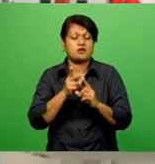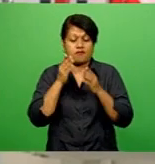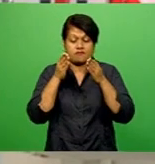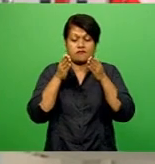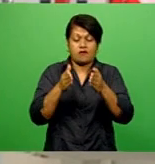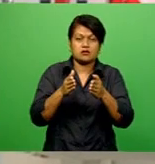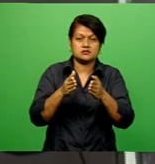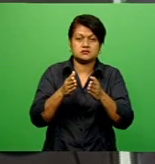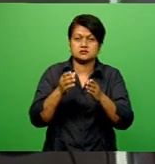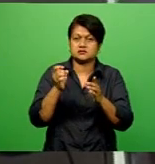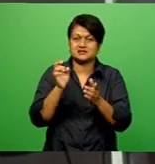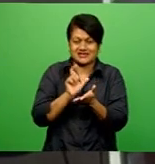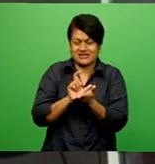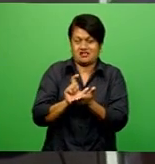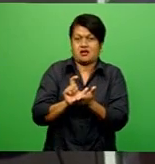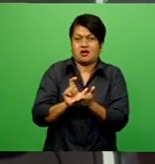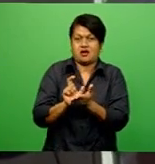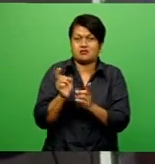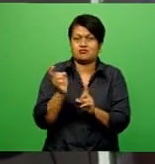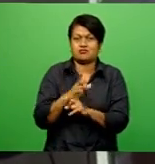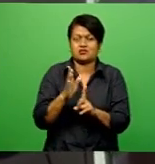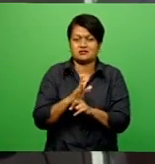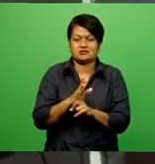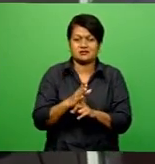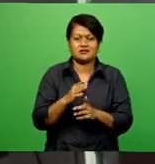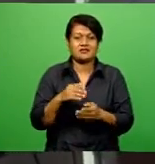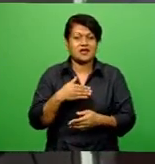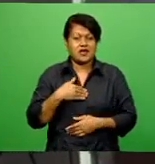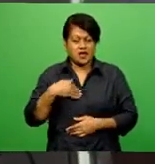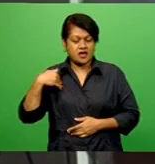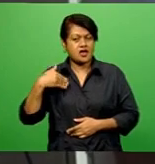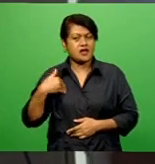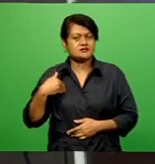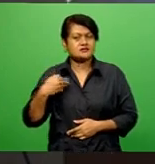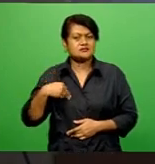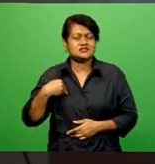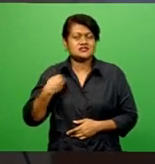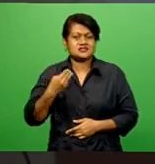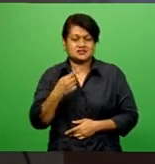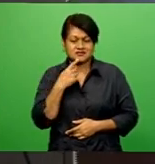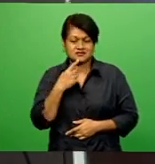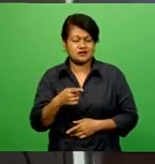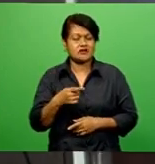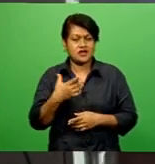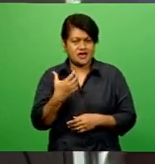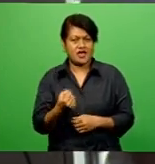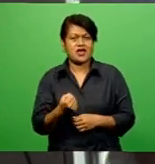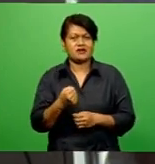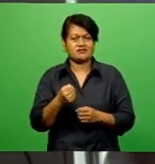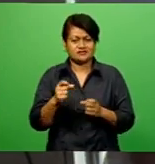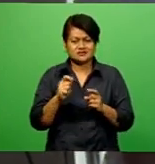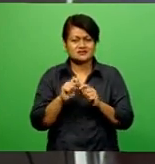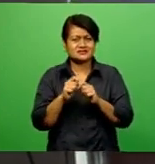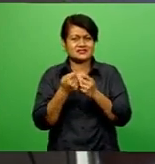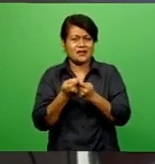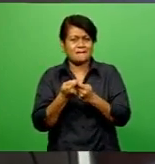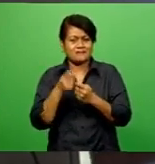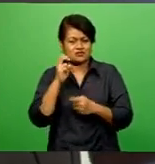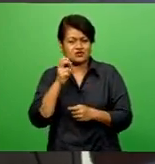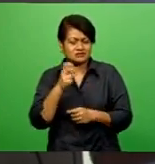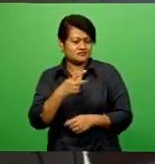must be very clear. The Health Ministry in the last few years has undertaken massive immunization campaign for meningococcal and